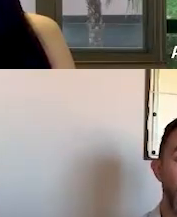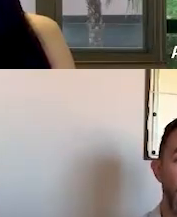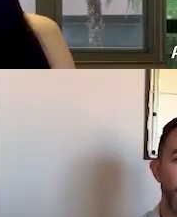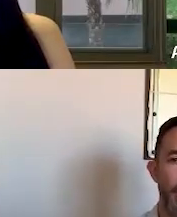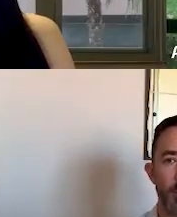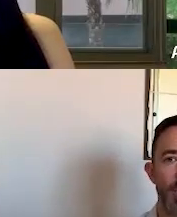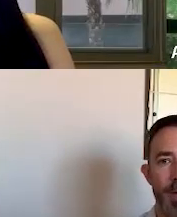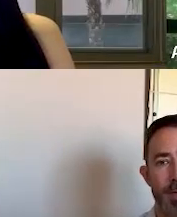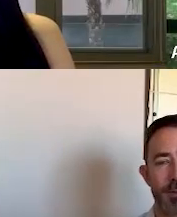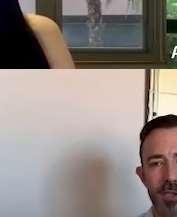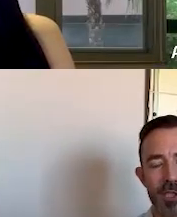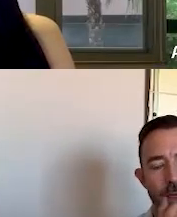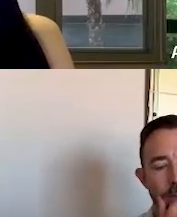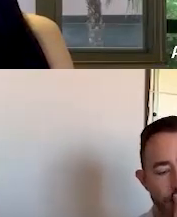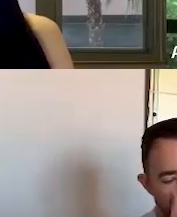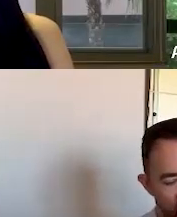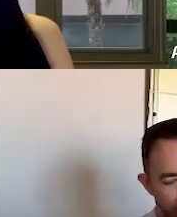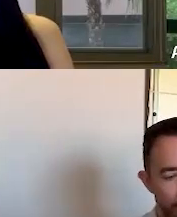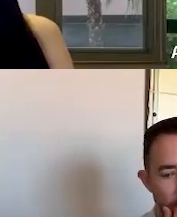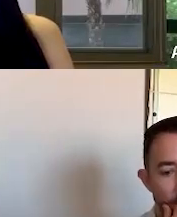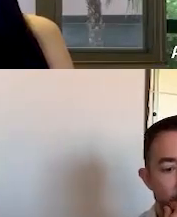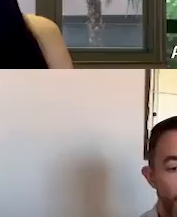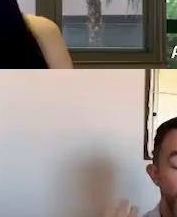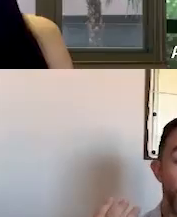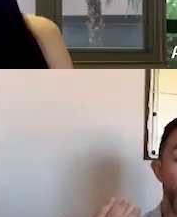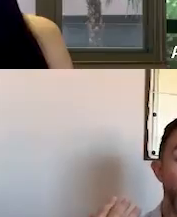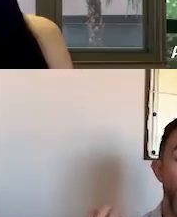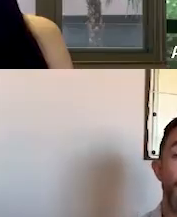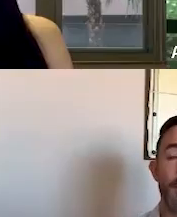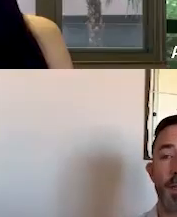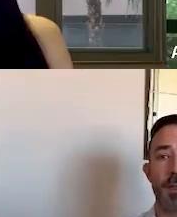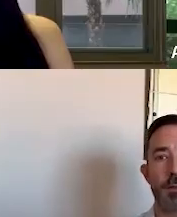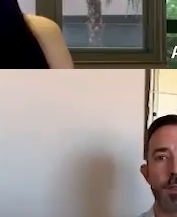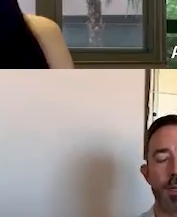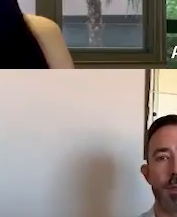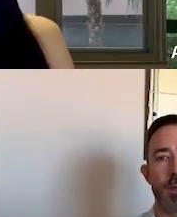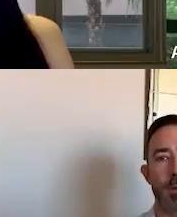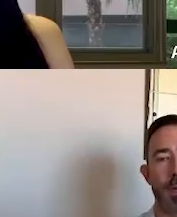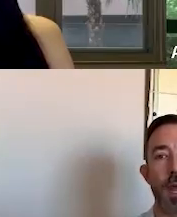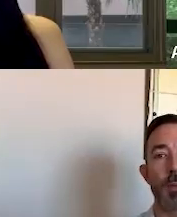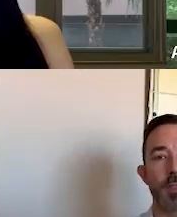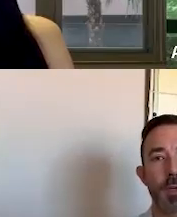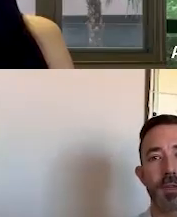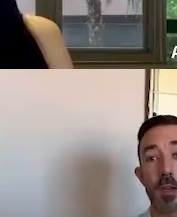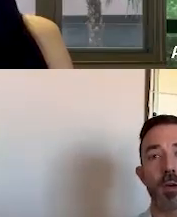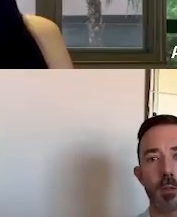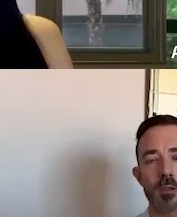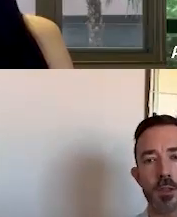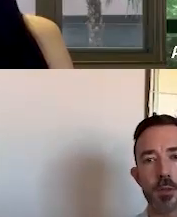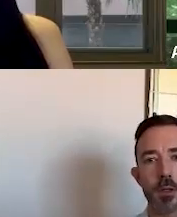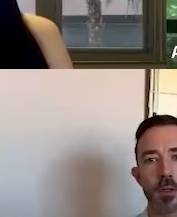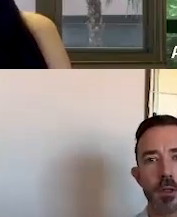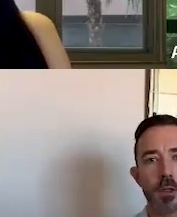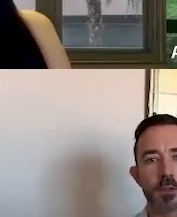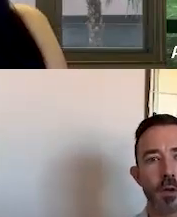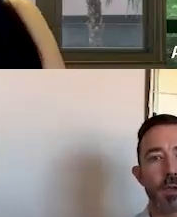and this is kind of trying to bridge my research and clinical experience here, you can't be effective in helping somebody if they don't want to come see